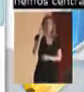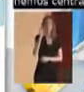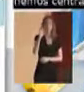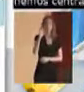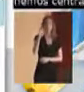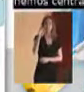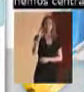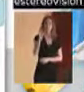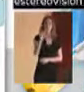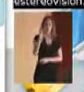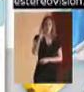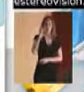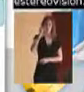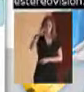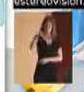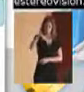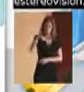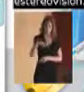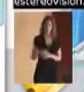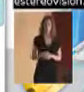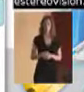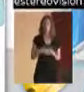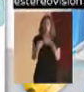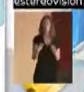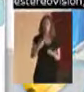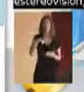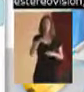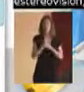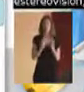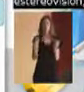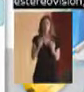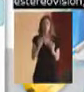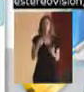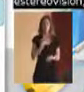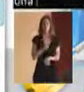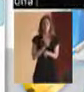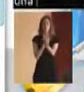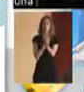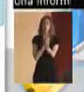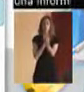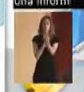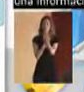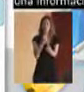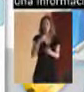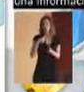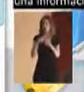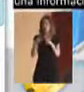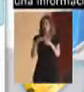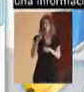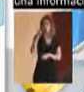we mainly focused on stereo vision. So And in stereo vision, we